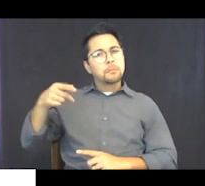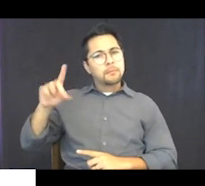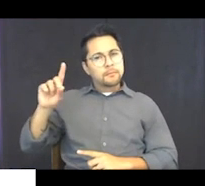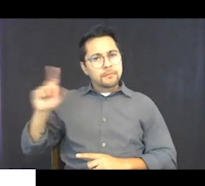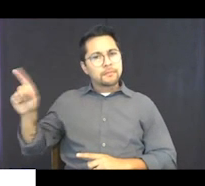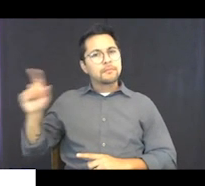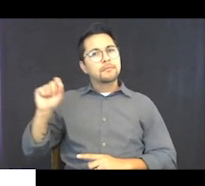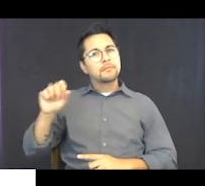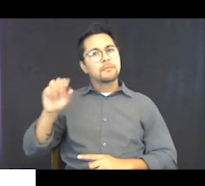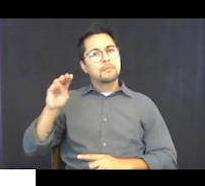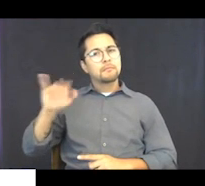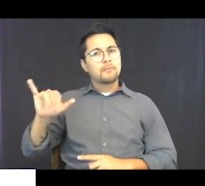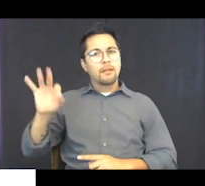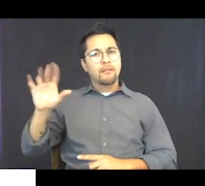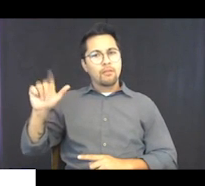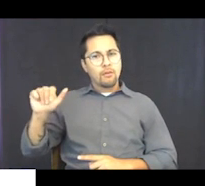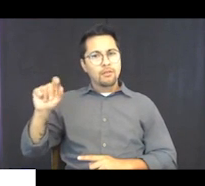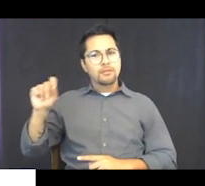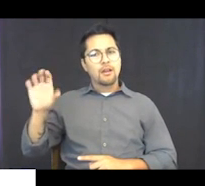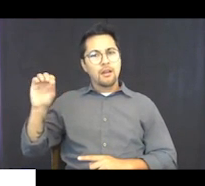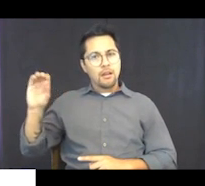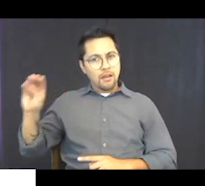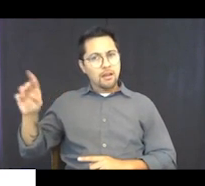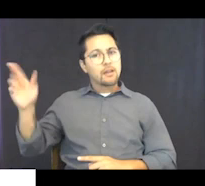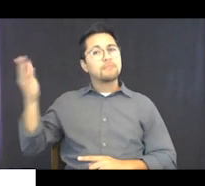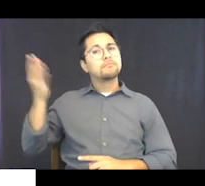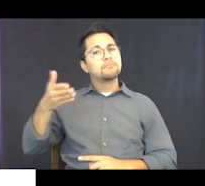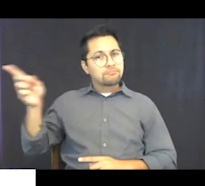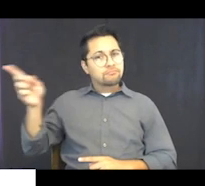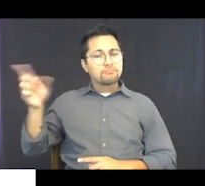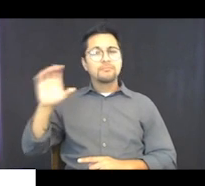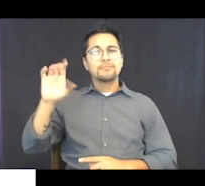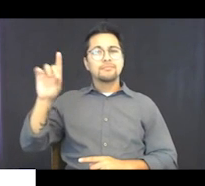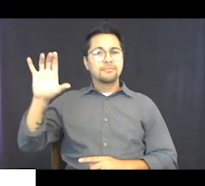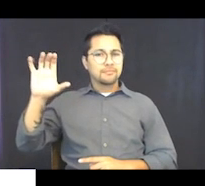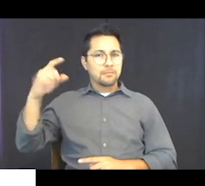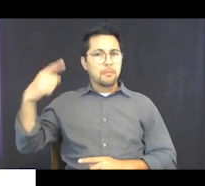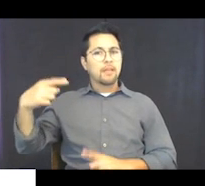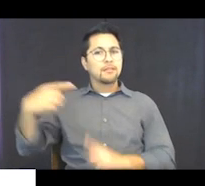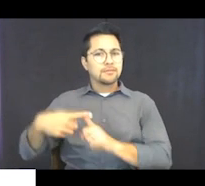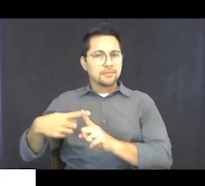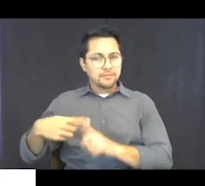apd.myflorida.com/CDC Plus.